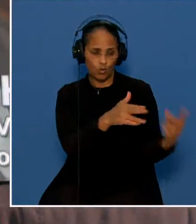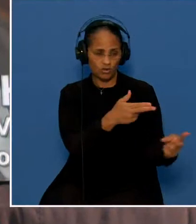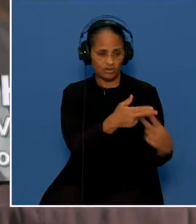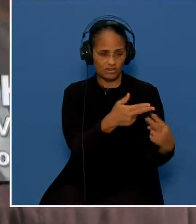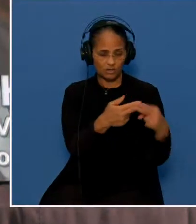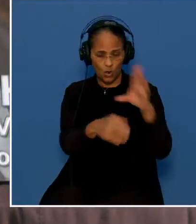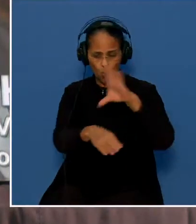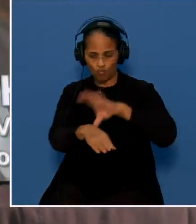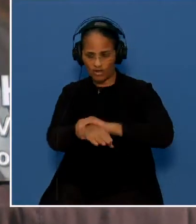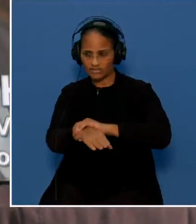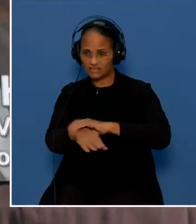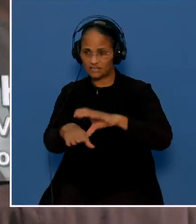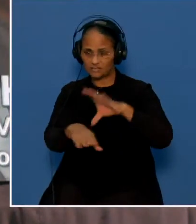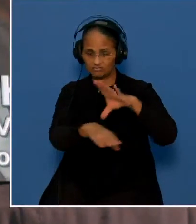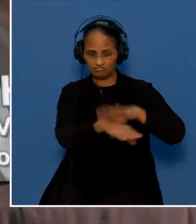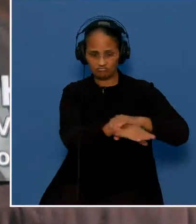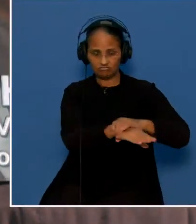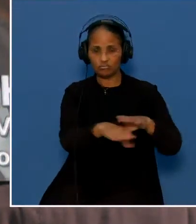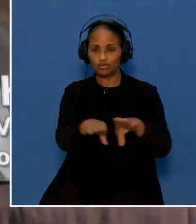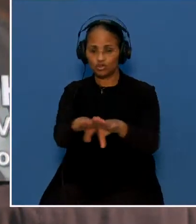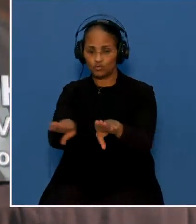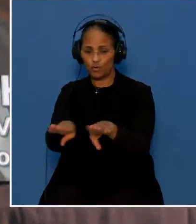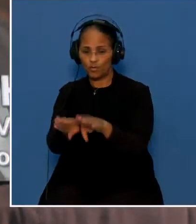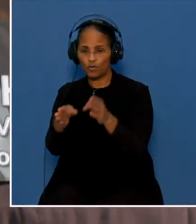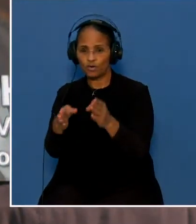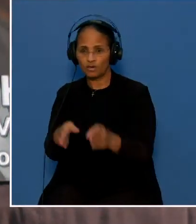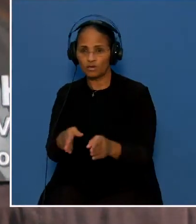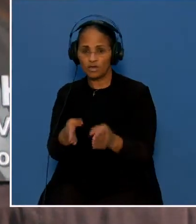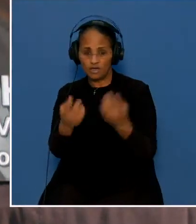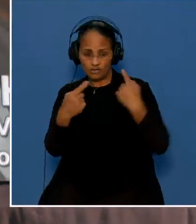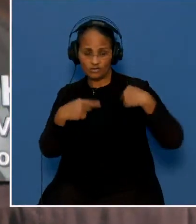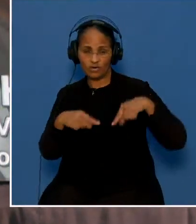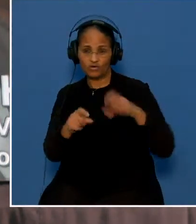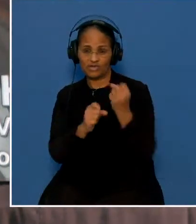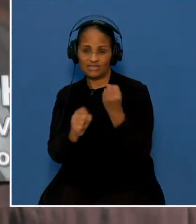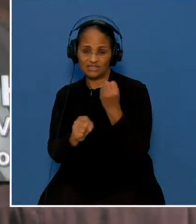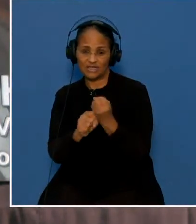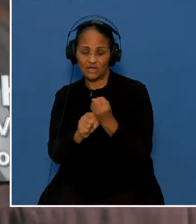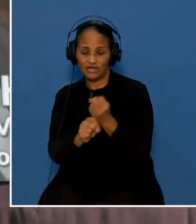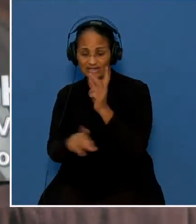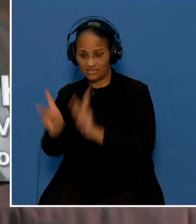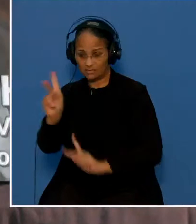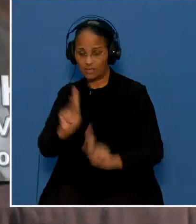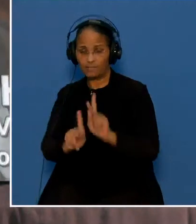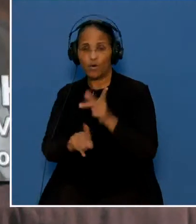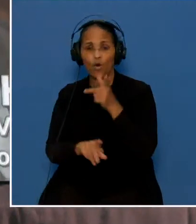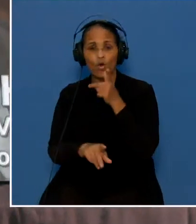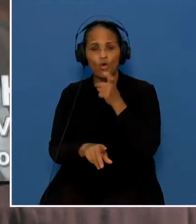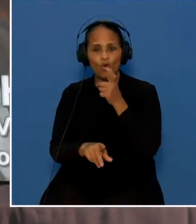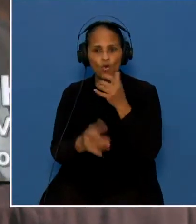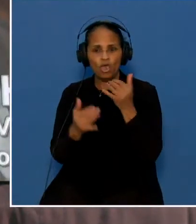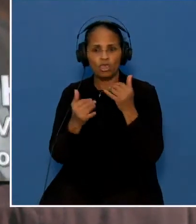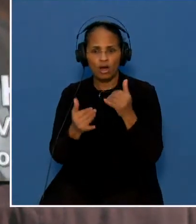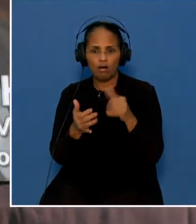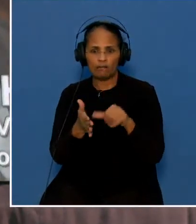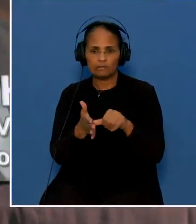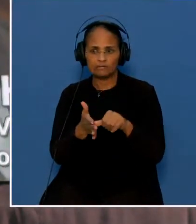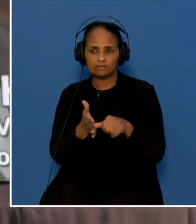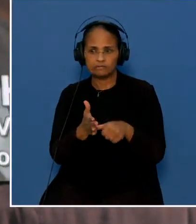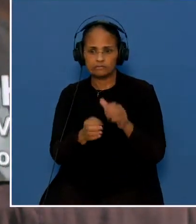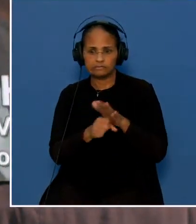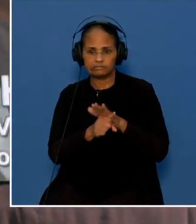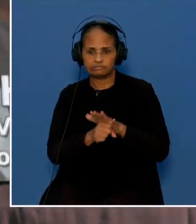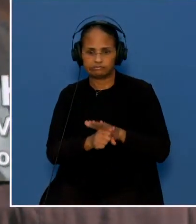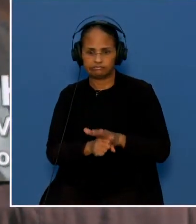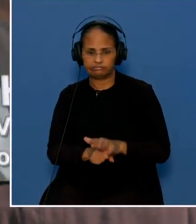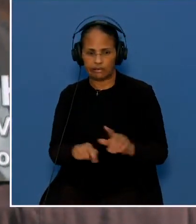on residents and visitors to Bermuda. Throughout this year, these individuals who, under strained conditions,